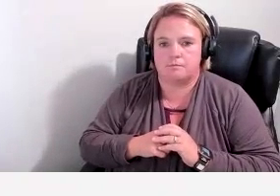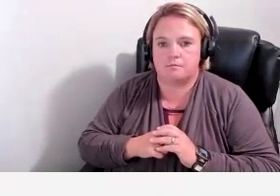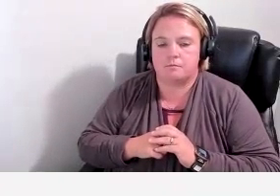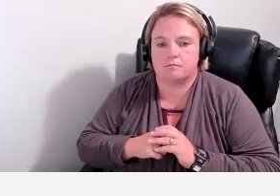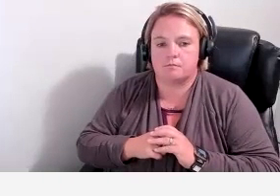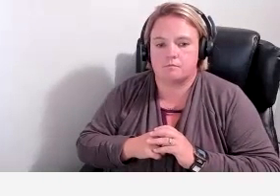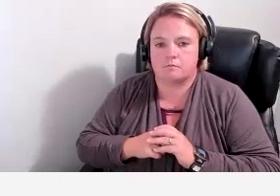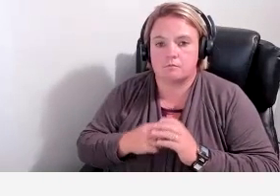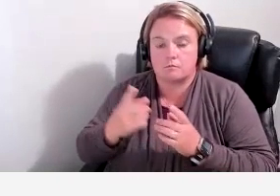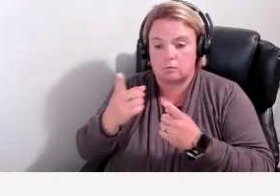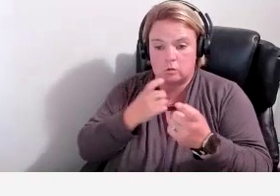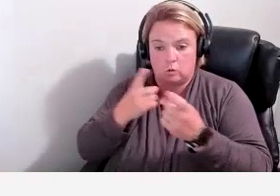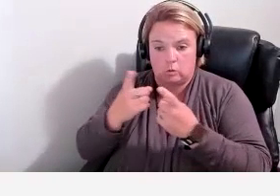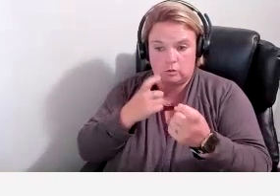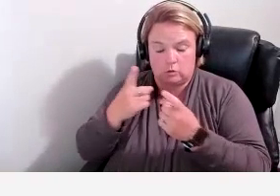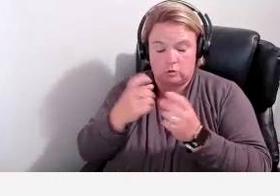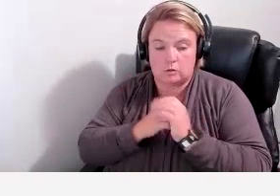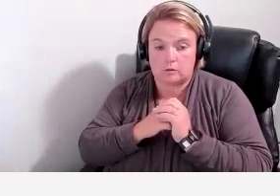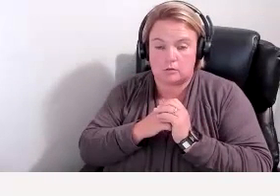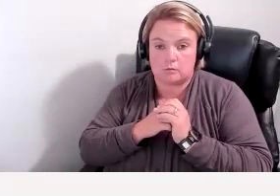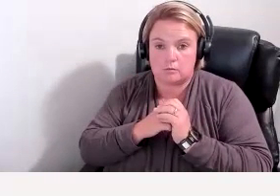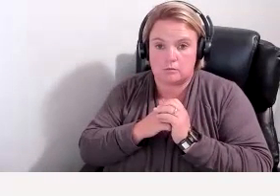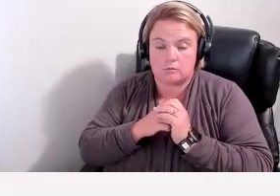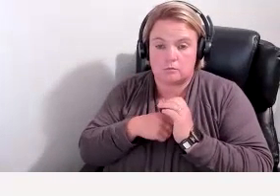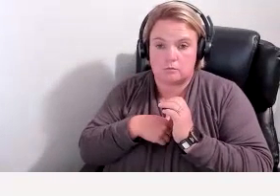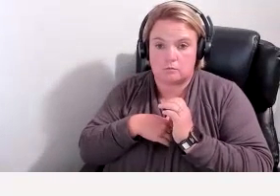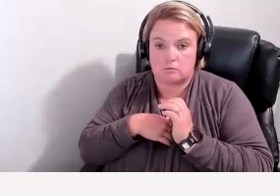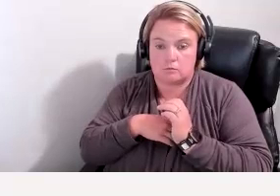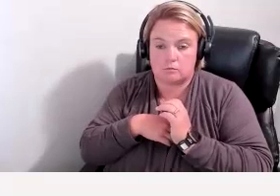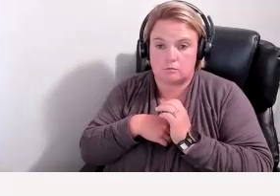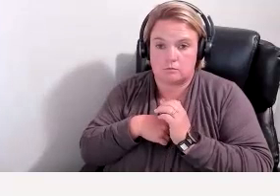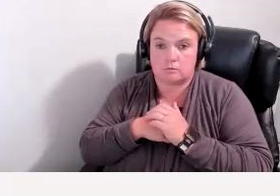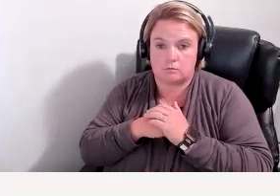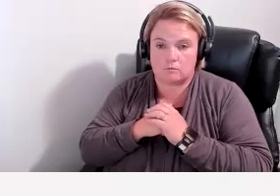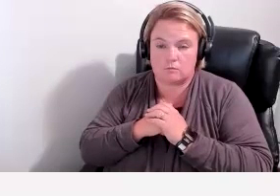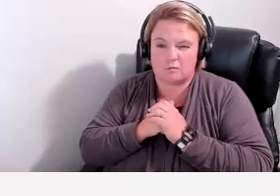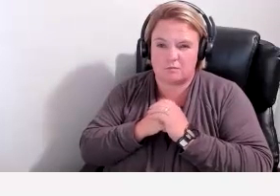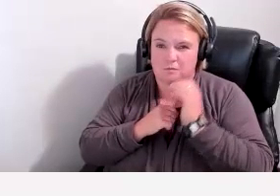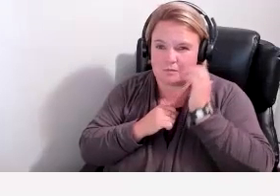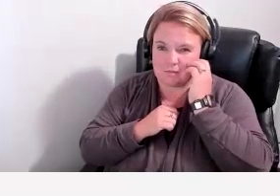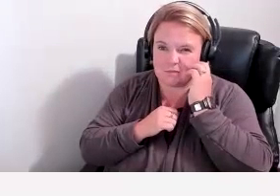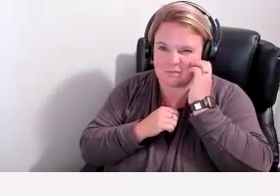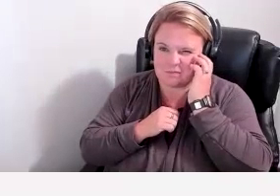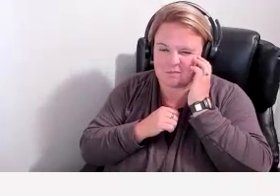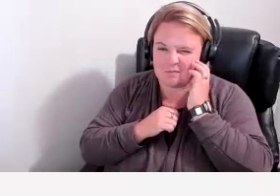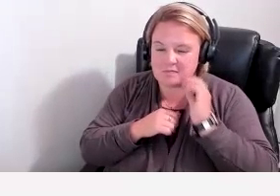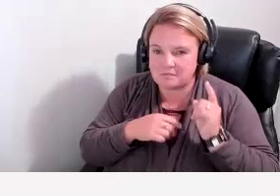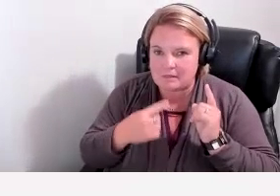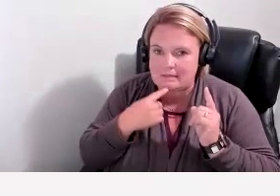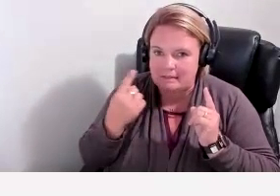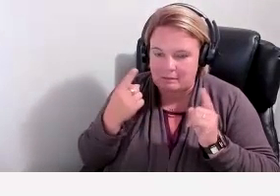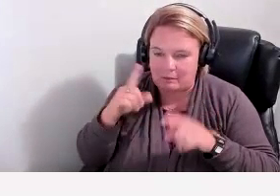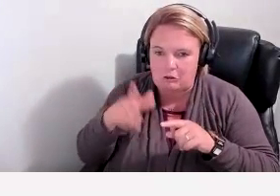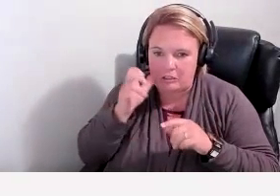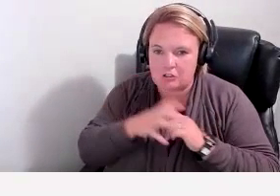Are there any questions? Okay. Looking forever trying to figure out. Oh, yeah. Yes.